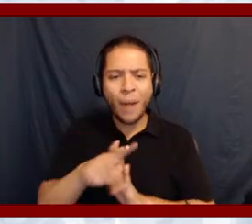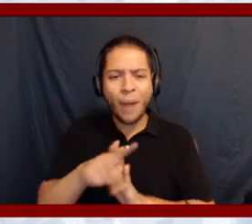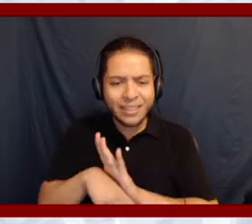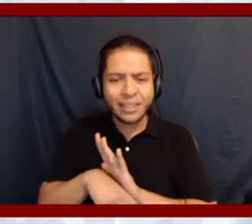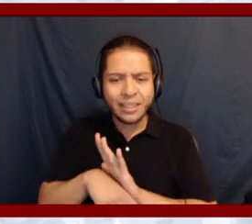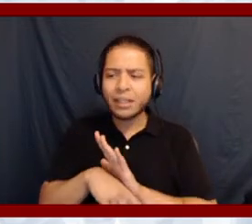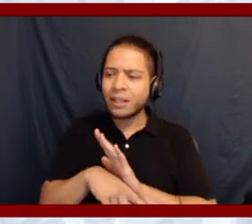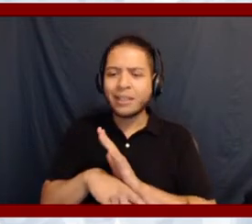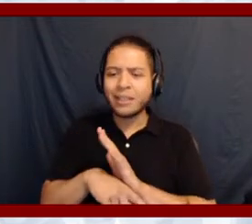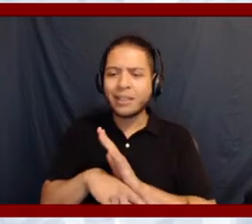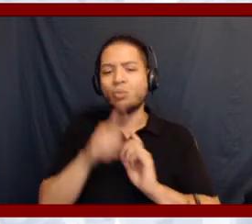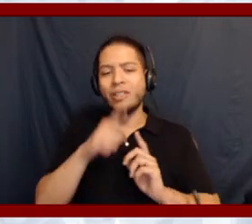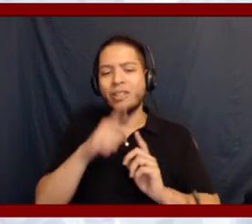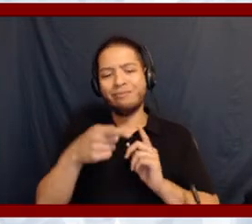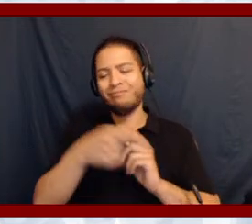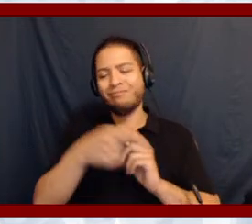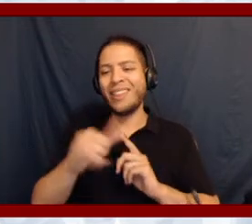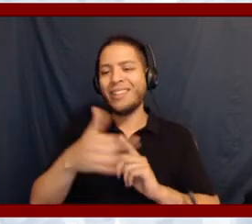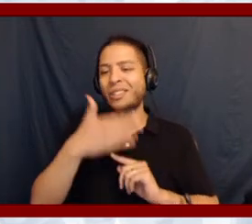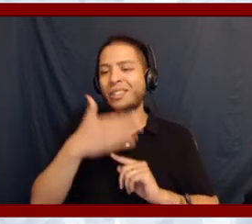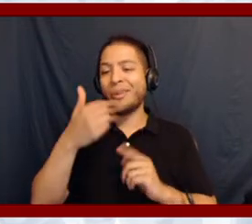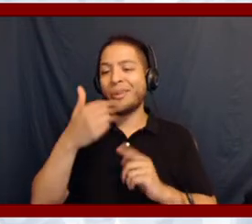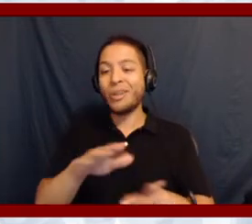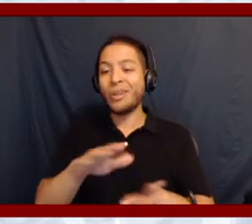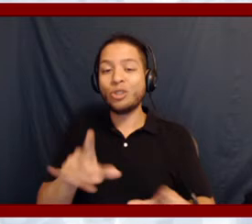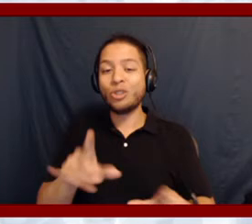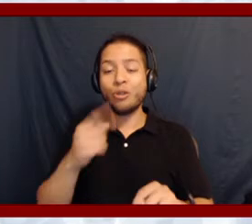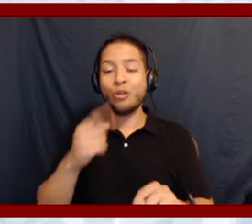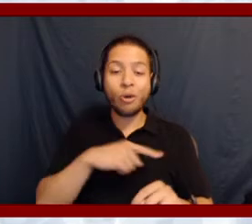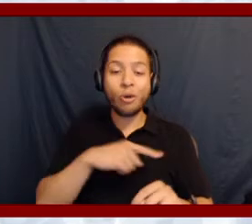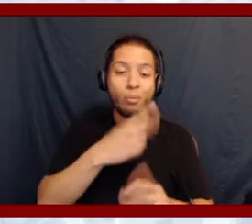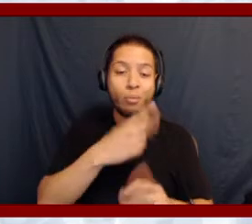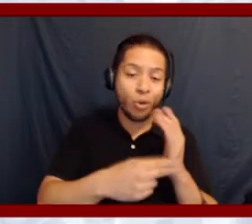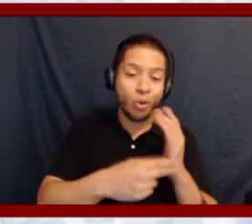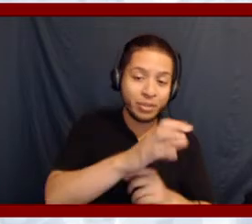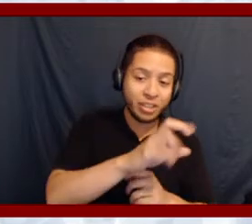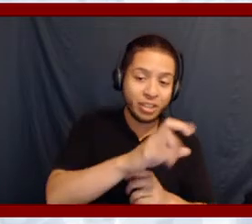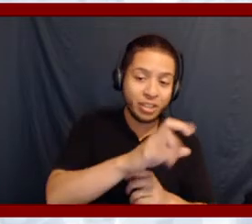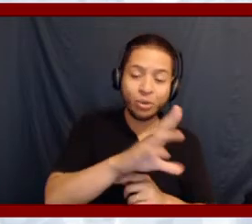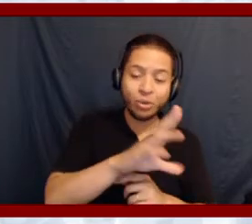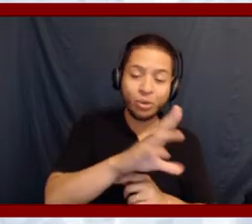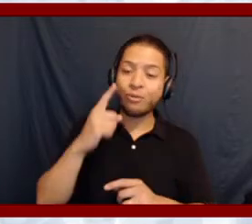best way to do it, both for HBCUs and the Black community as a whole. So thank you for the question.